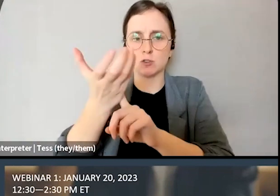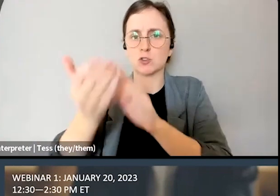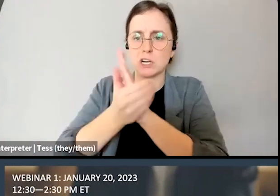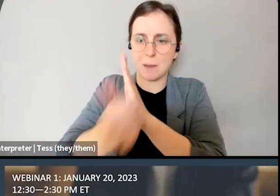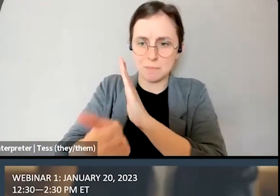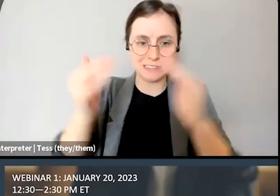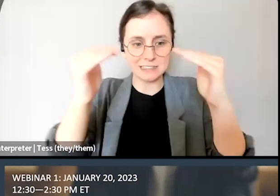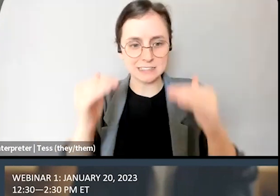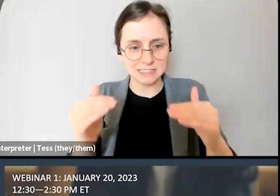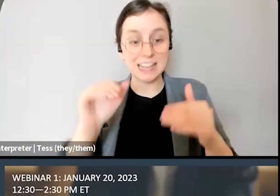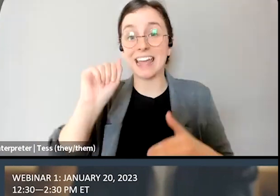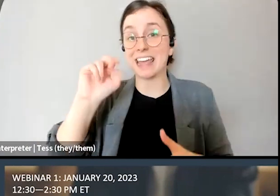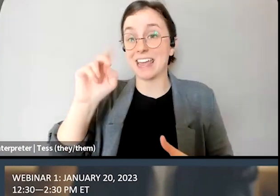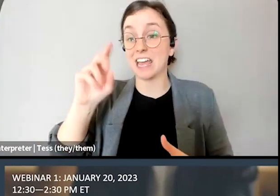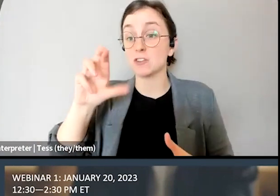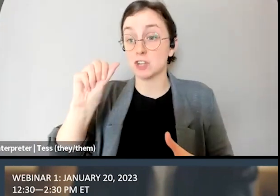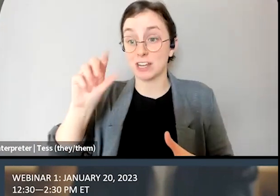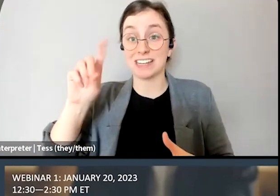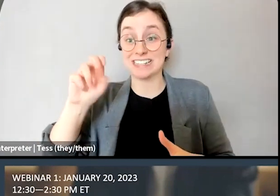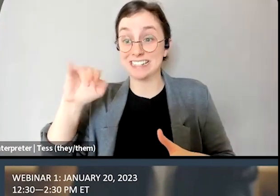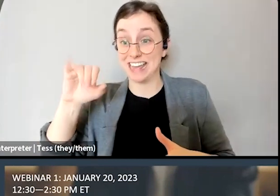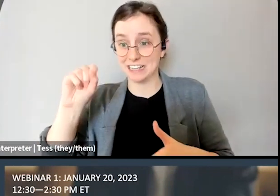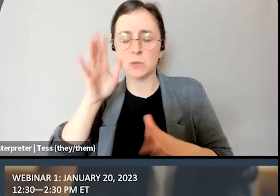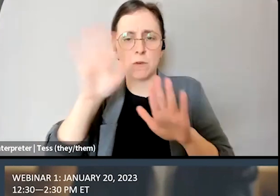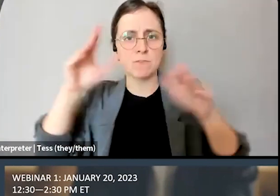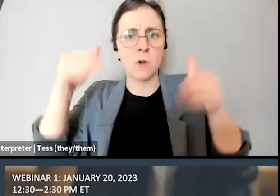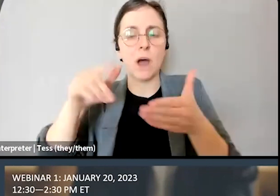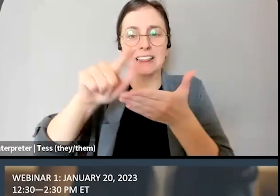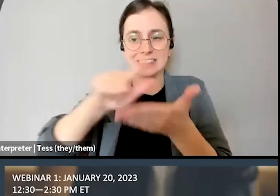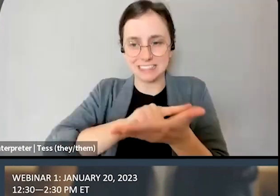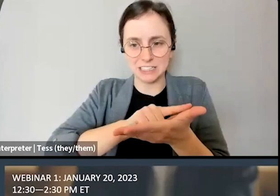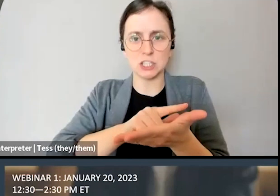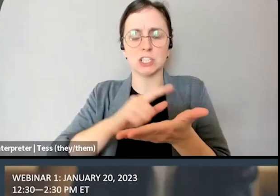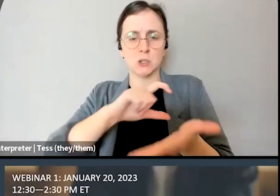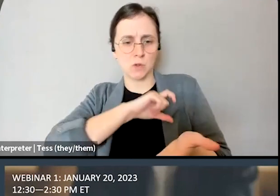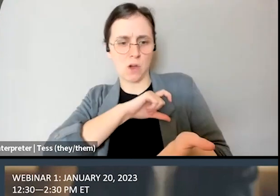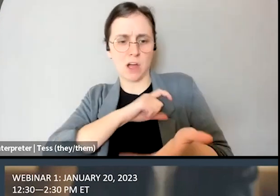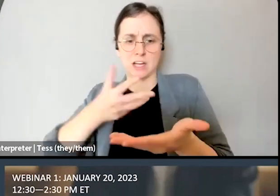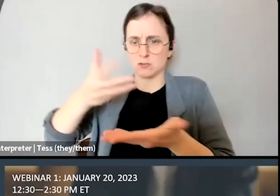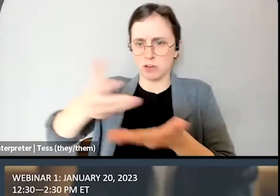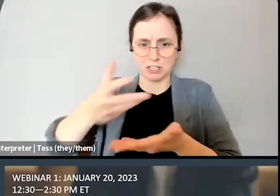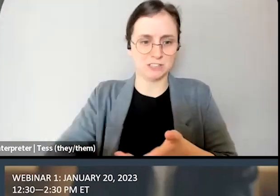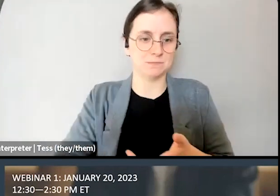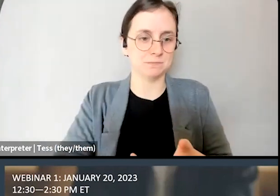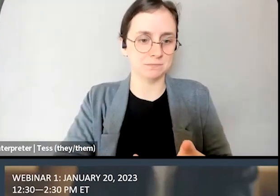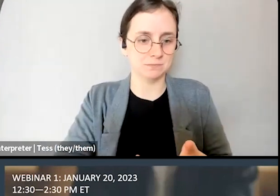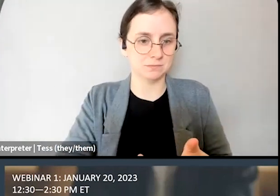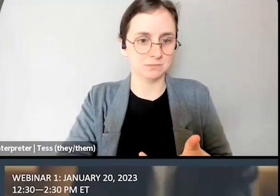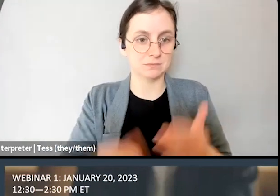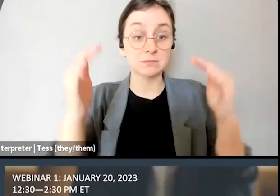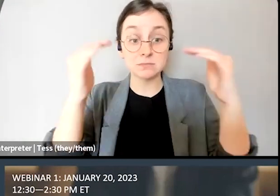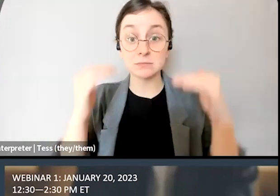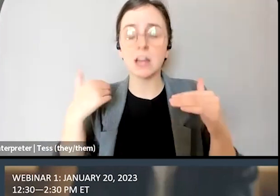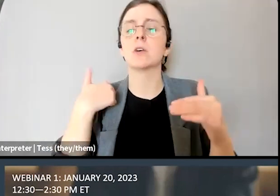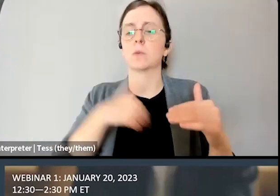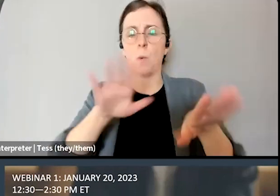answer moderated by Dr. Cheryl Boyce from the Common Fund. Dr. Howard Goldman will adjourn the